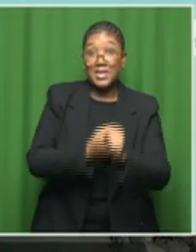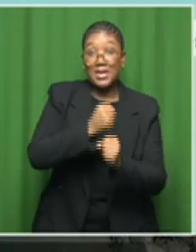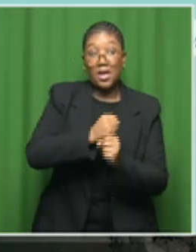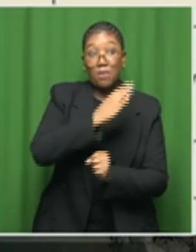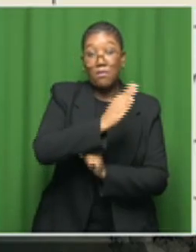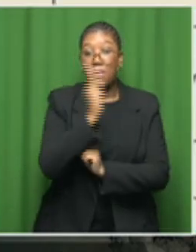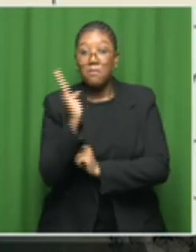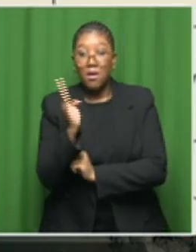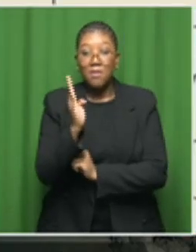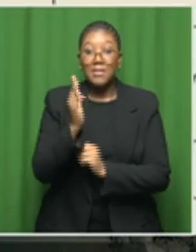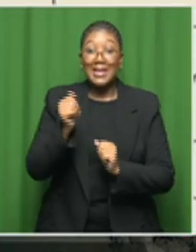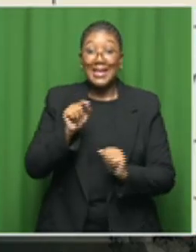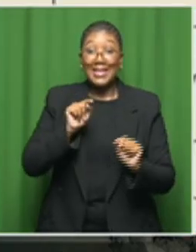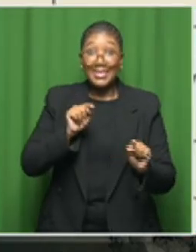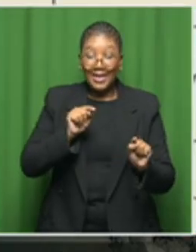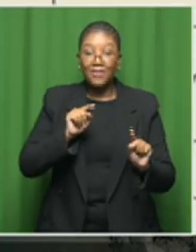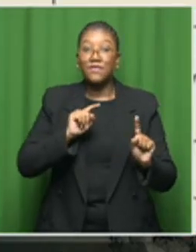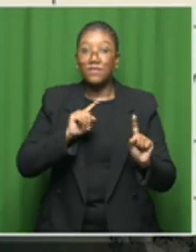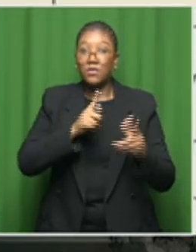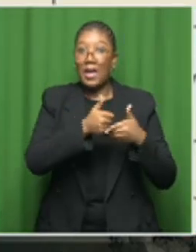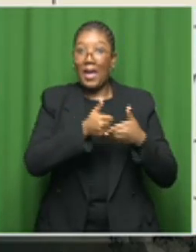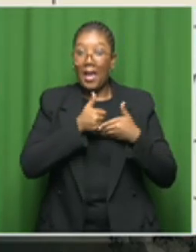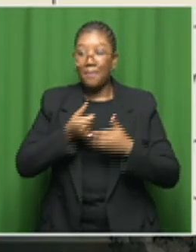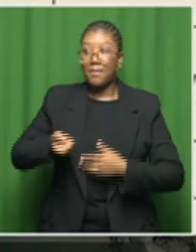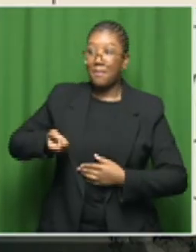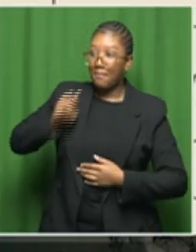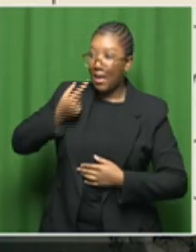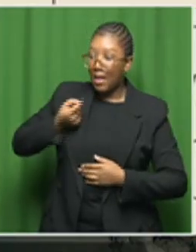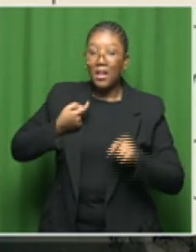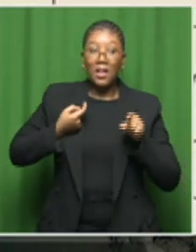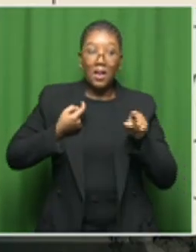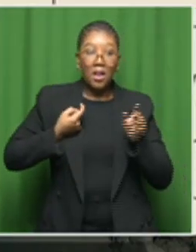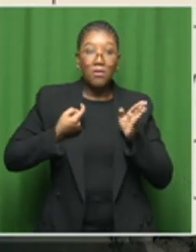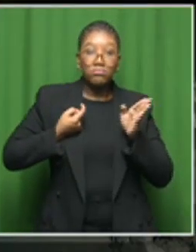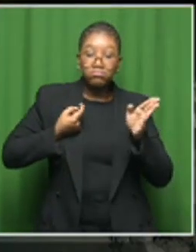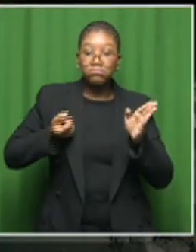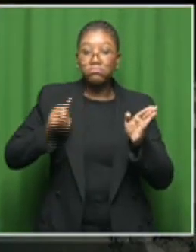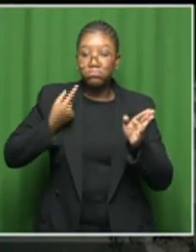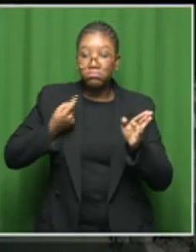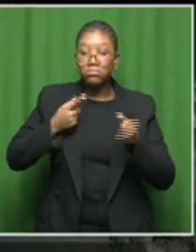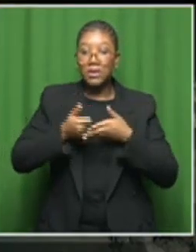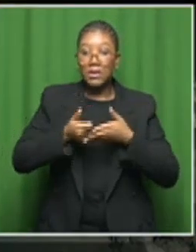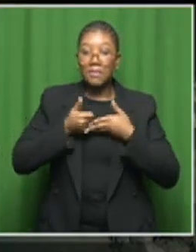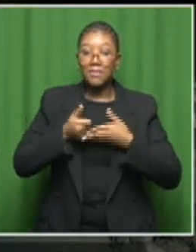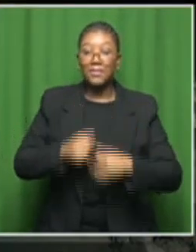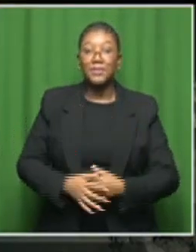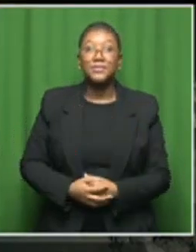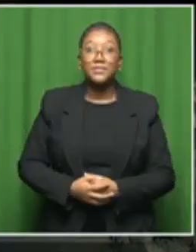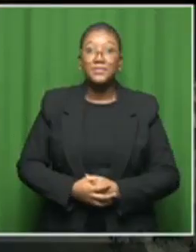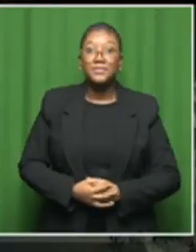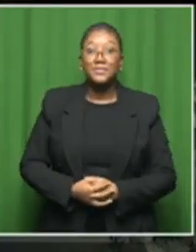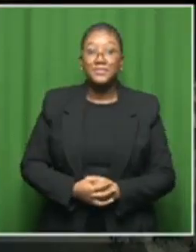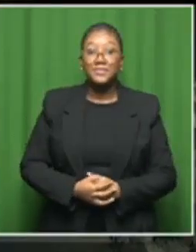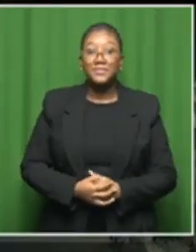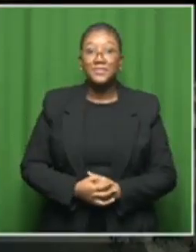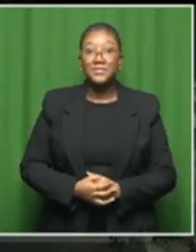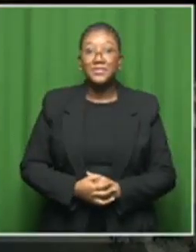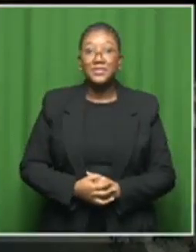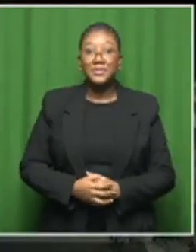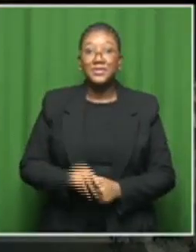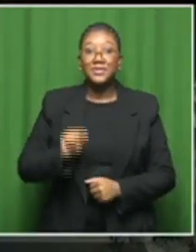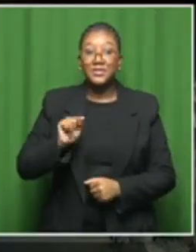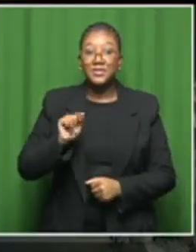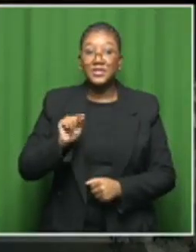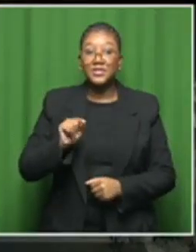has somewhat made it a little, bearable. Yeah, let's come back to you now, because I mean this is a very